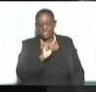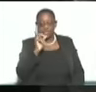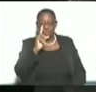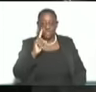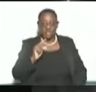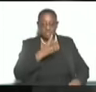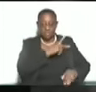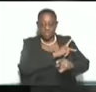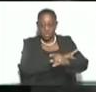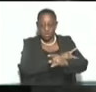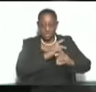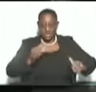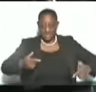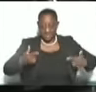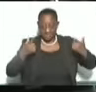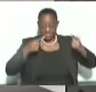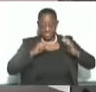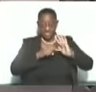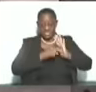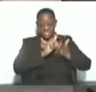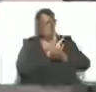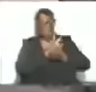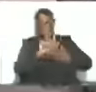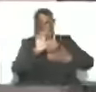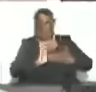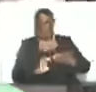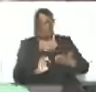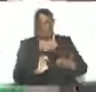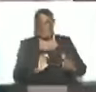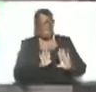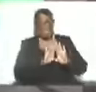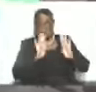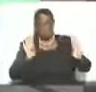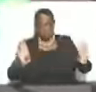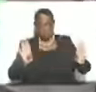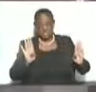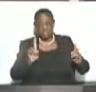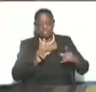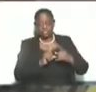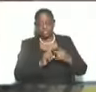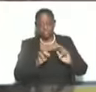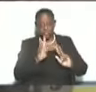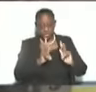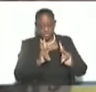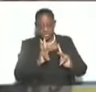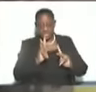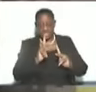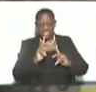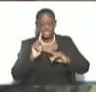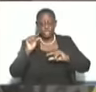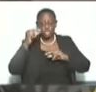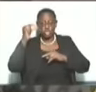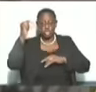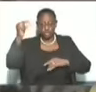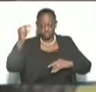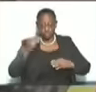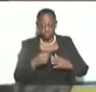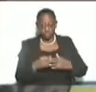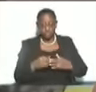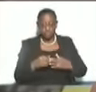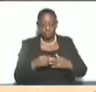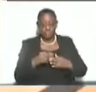powerlifting competition this weekend. The event is open to the members and non-members of the gym and will feature the squat, bench press,